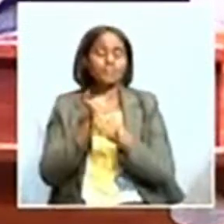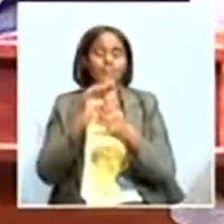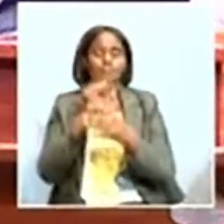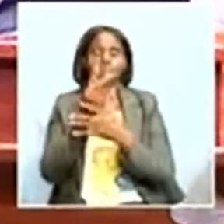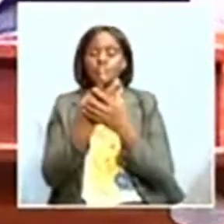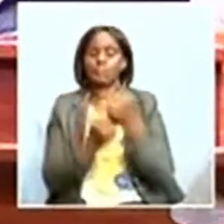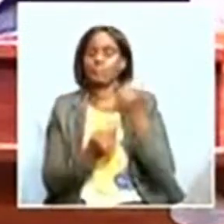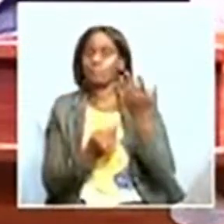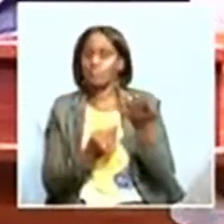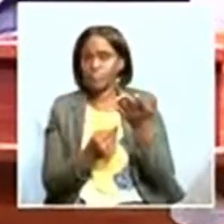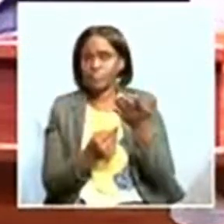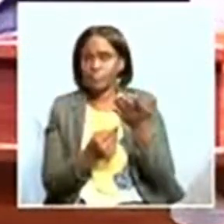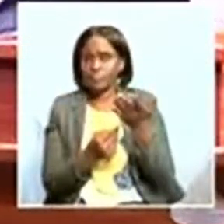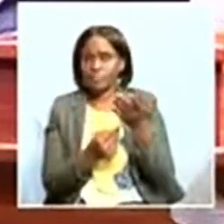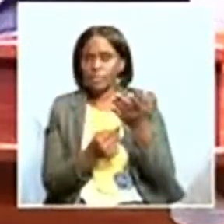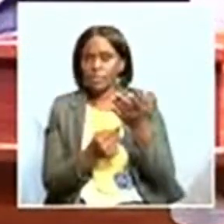both.